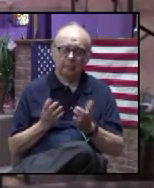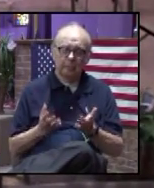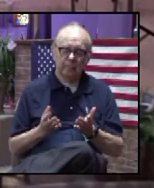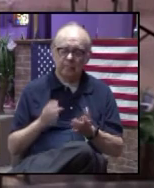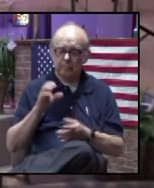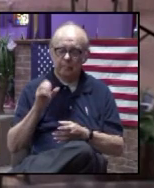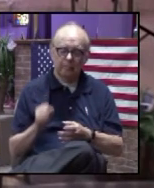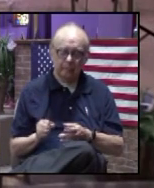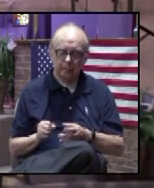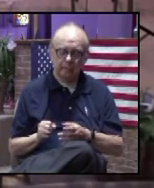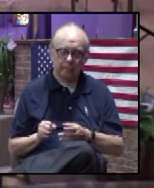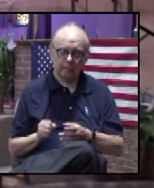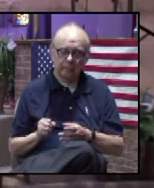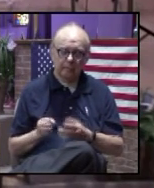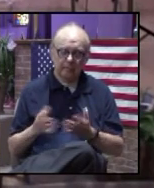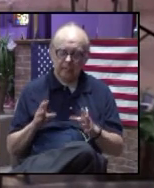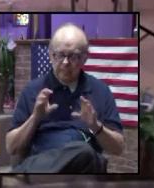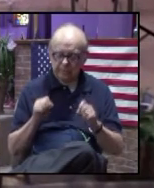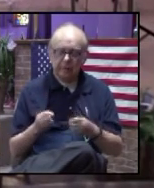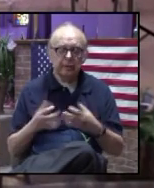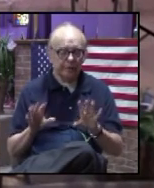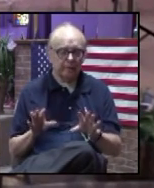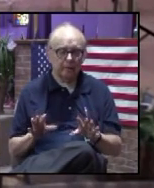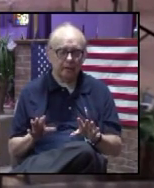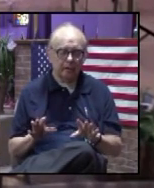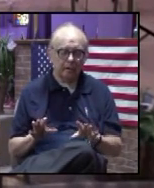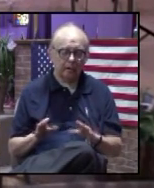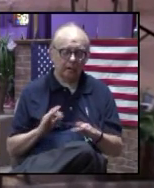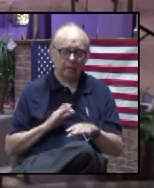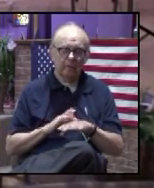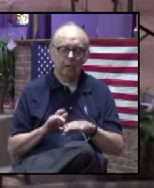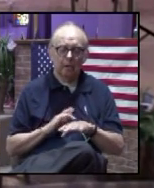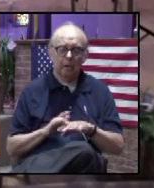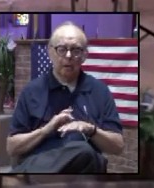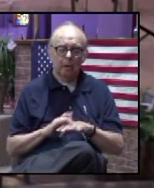Sabbath, and as soon as the Sabbath was over and it was early light,